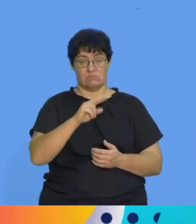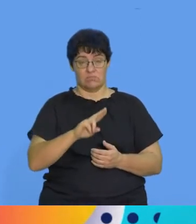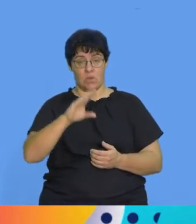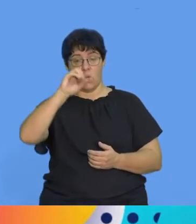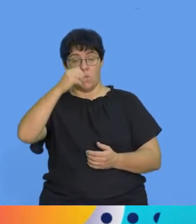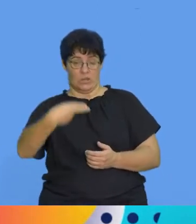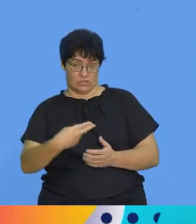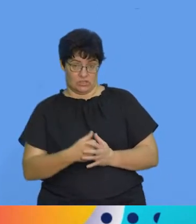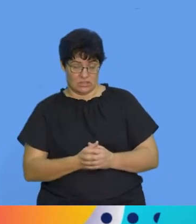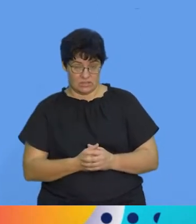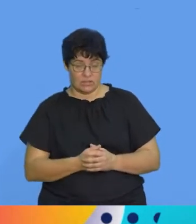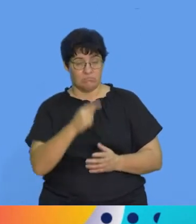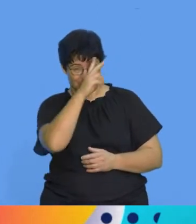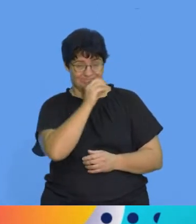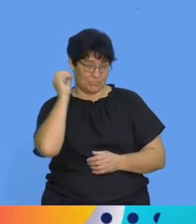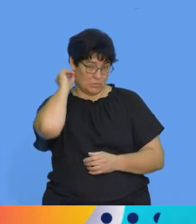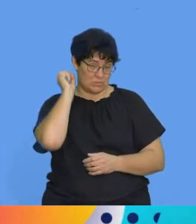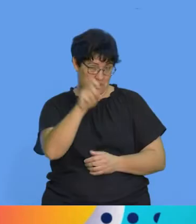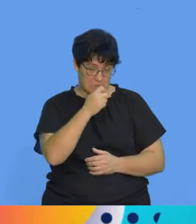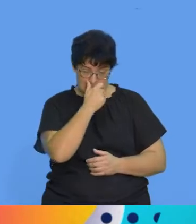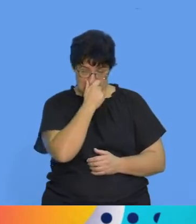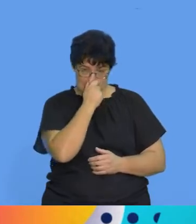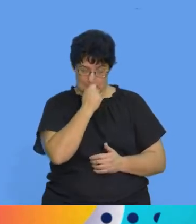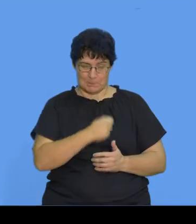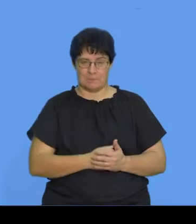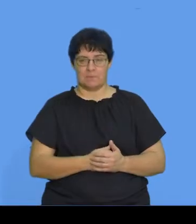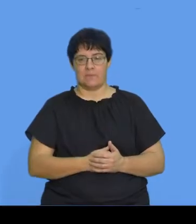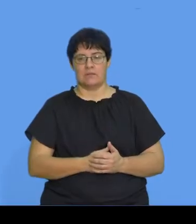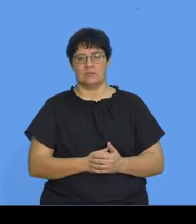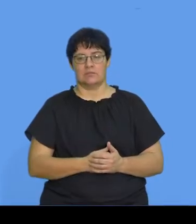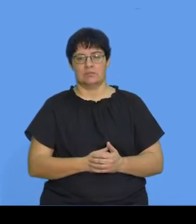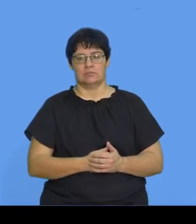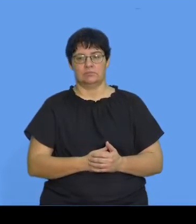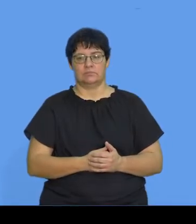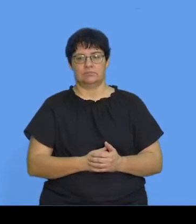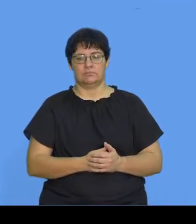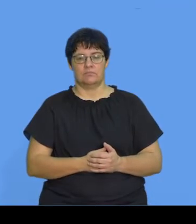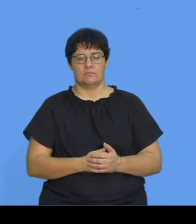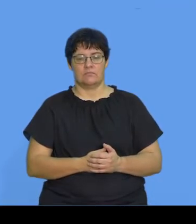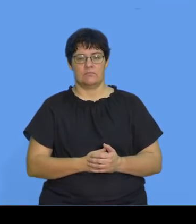and oxygen. You need to always remember that. Okay, next point.